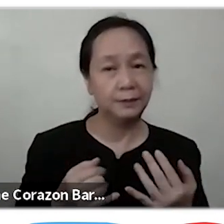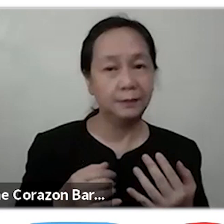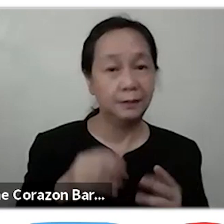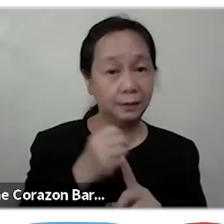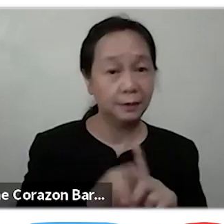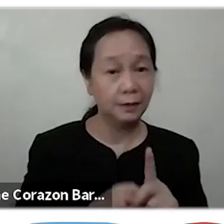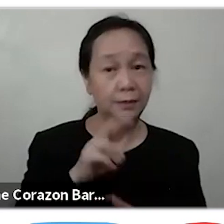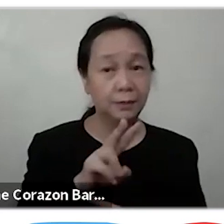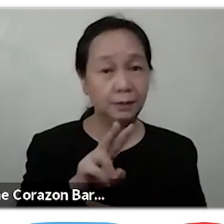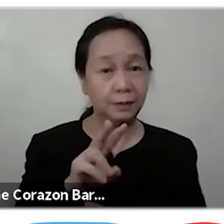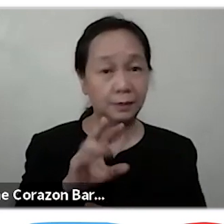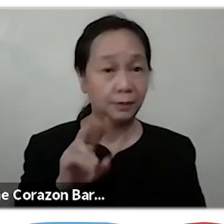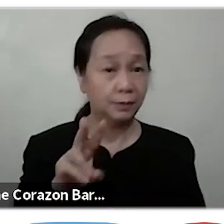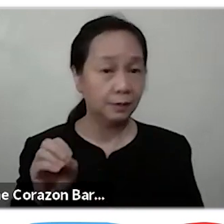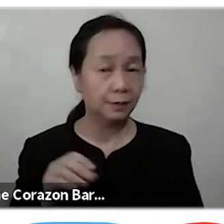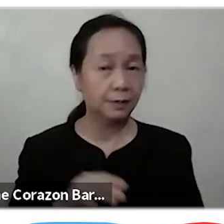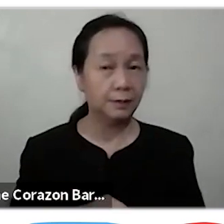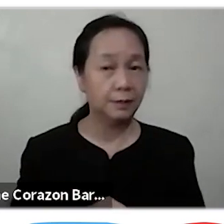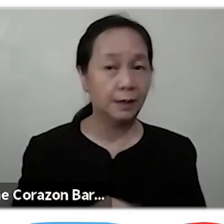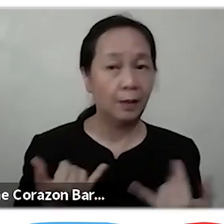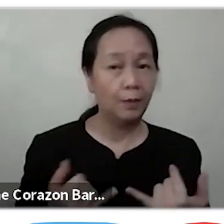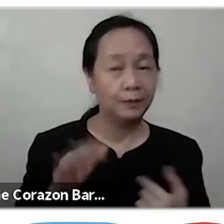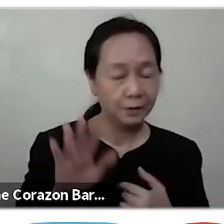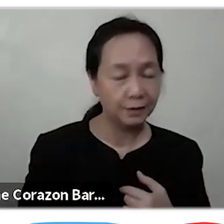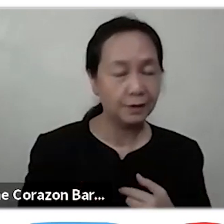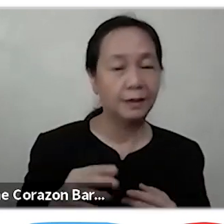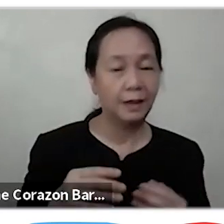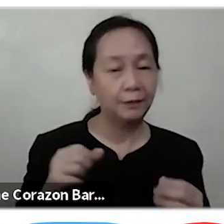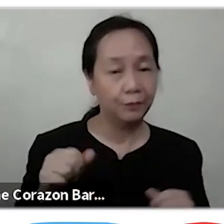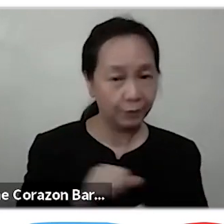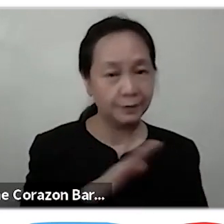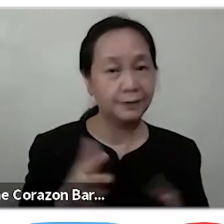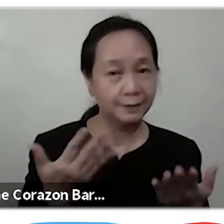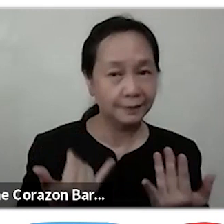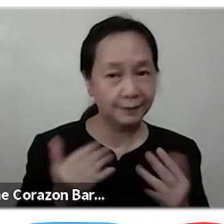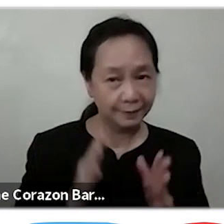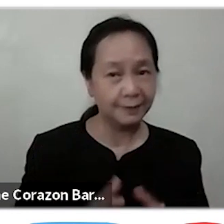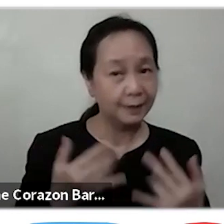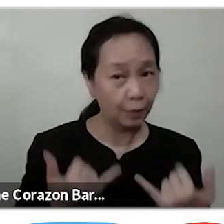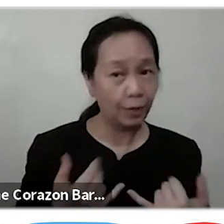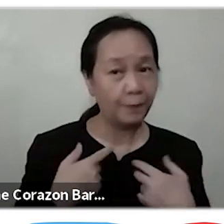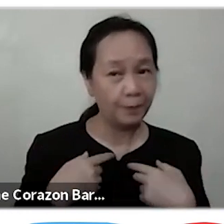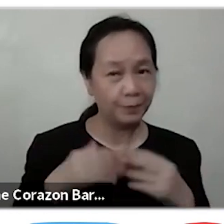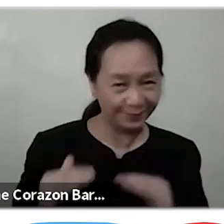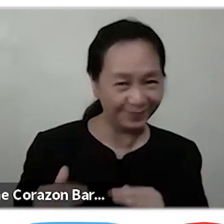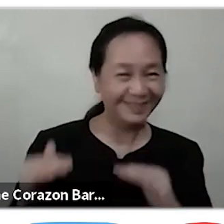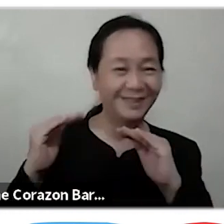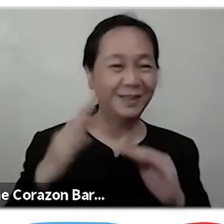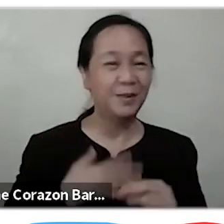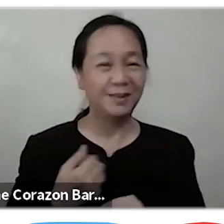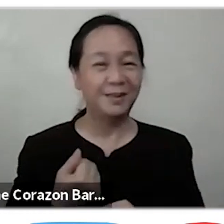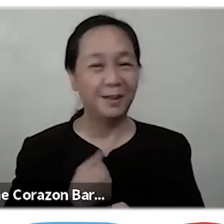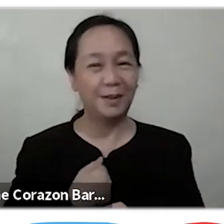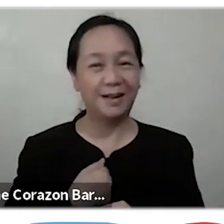September 2020. Firstly, I was a child advisor, and now I have promoted myself into a peer